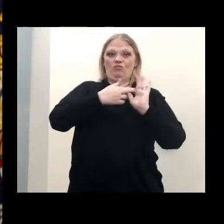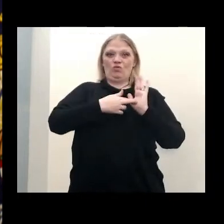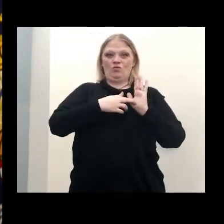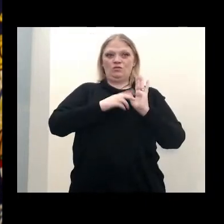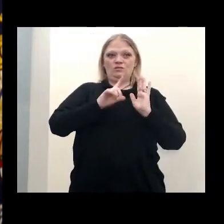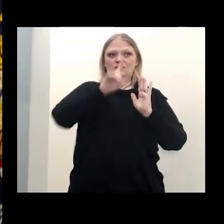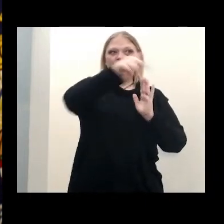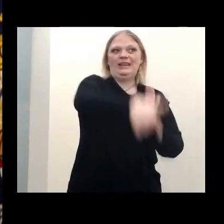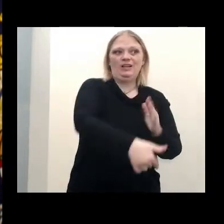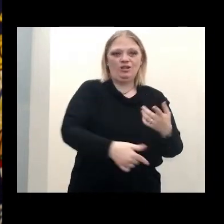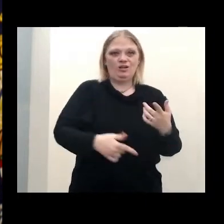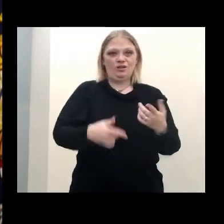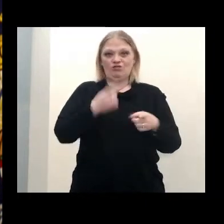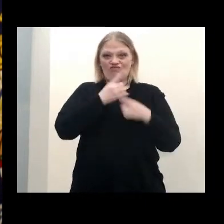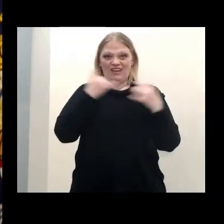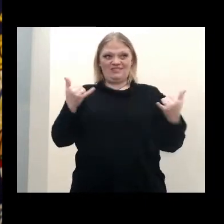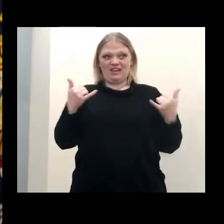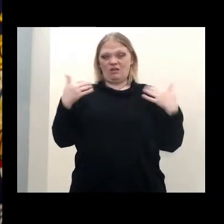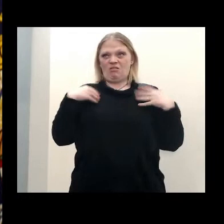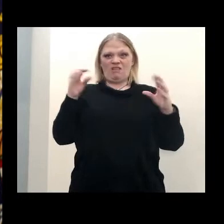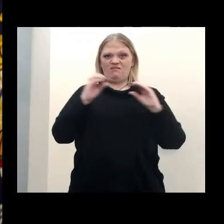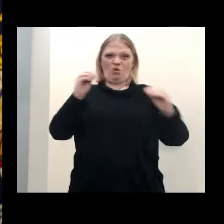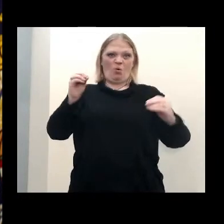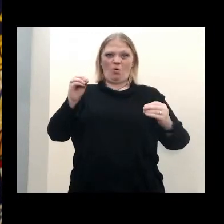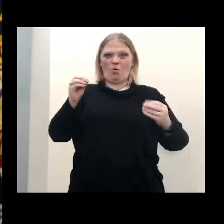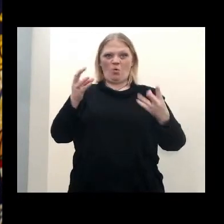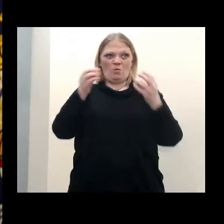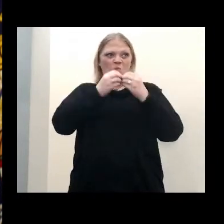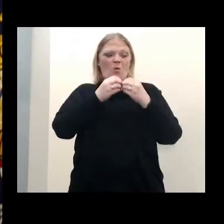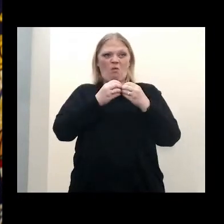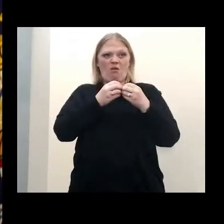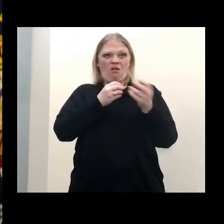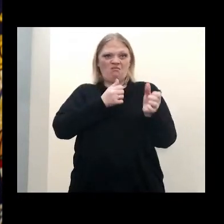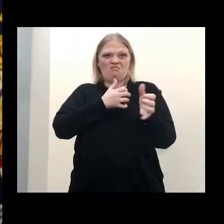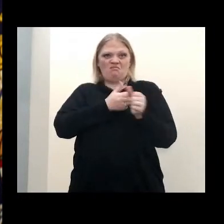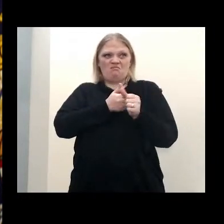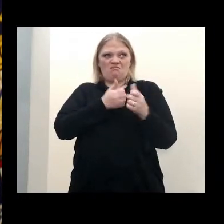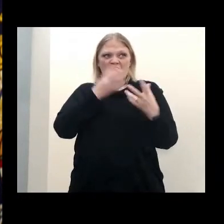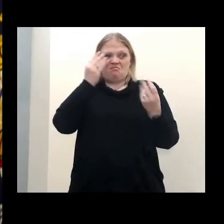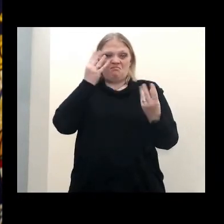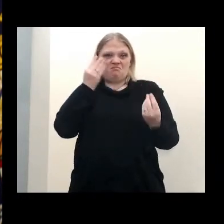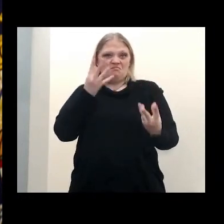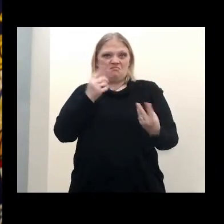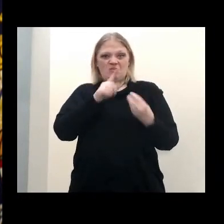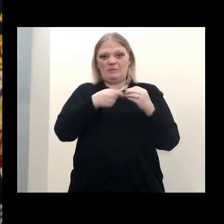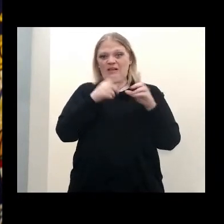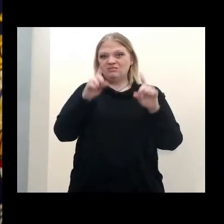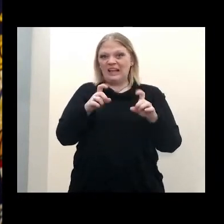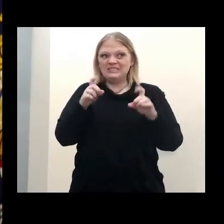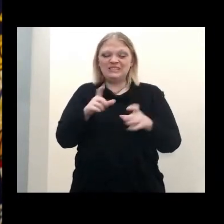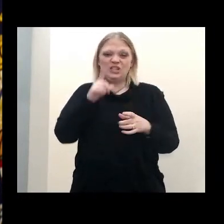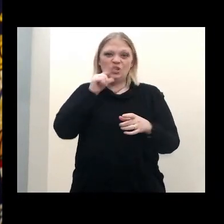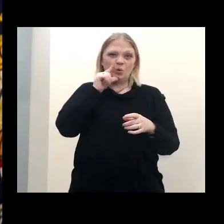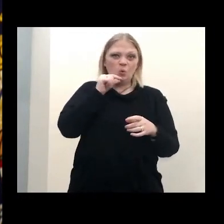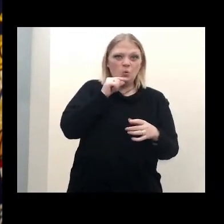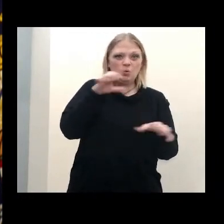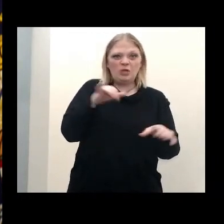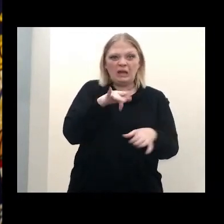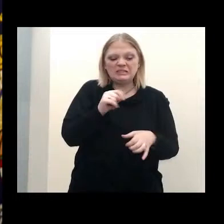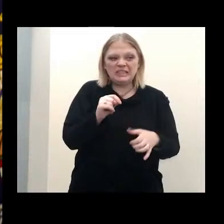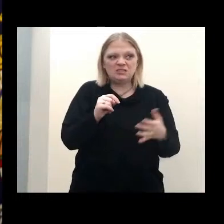But as of right now, we don't have any further guidance from New York State as to how testing would be performed, who has to perform it.